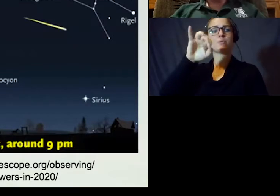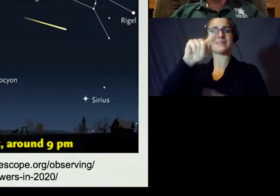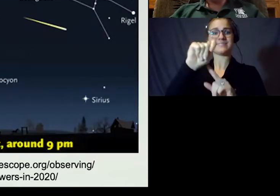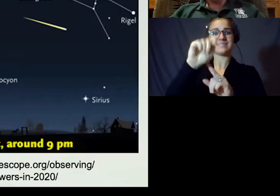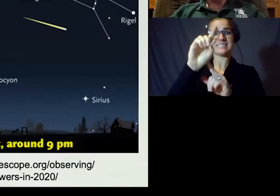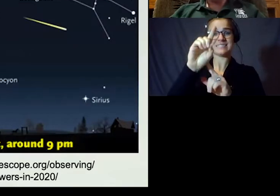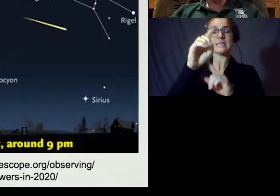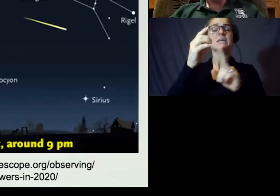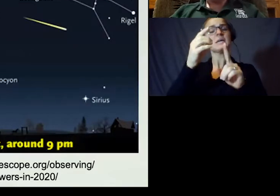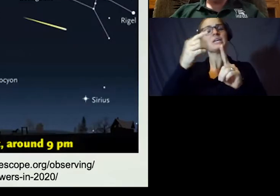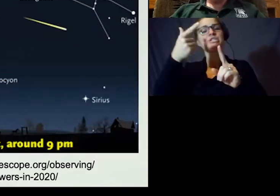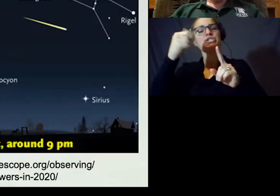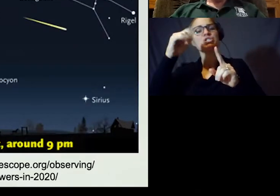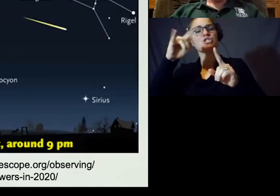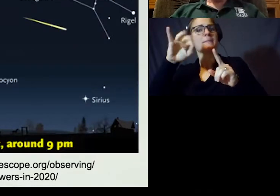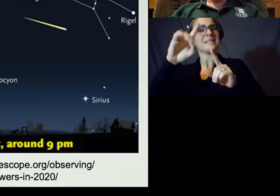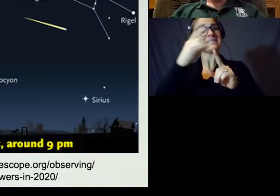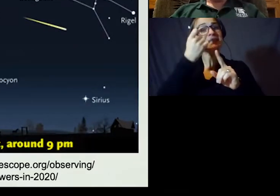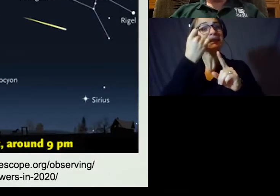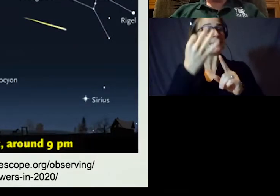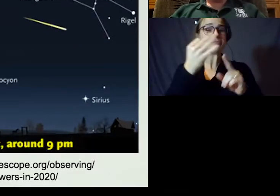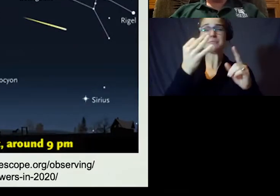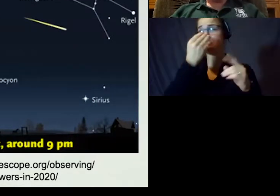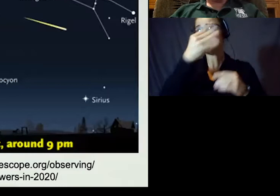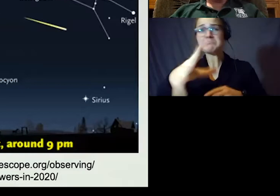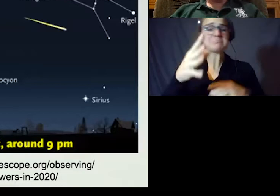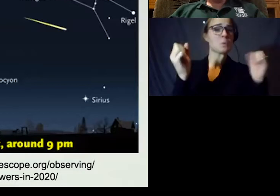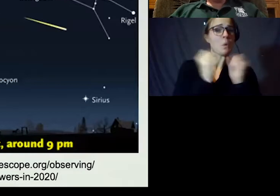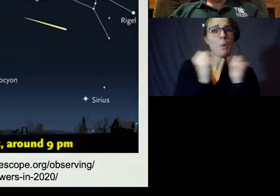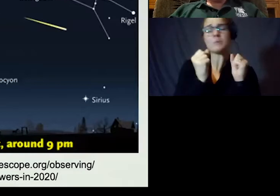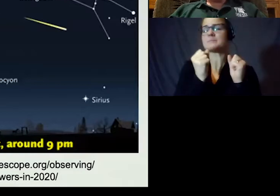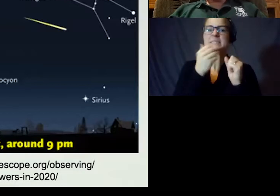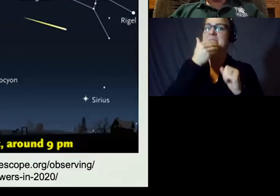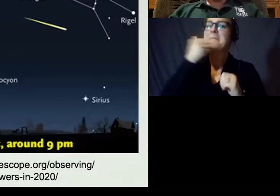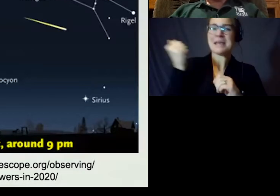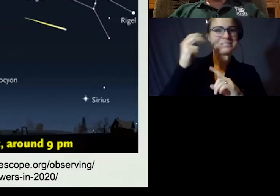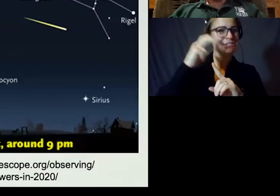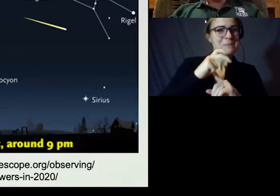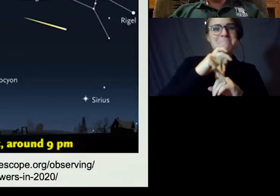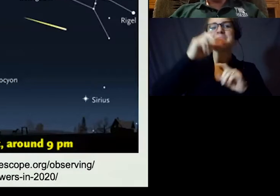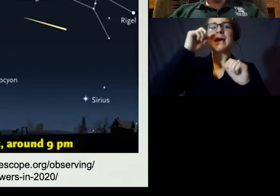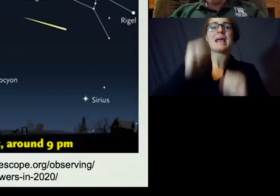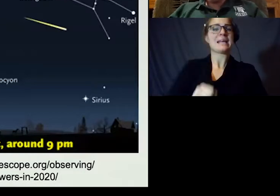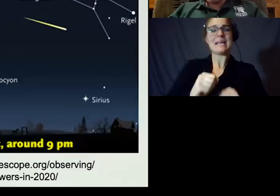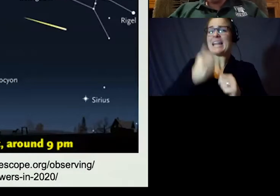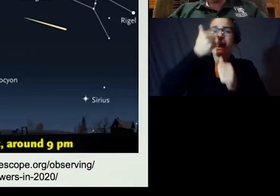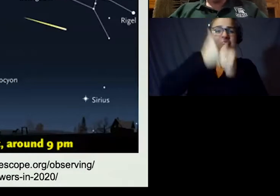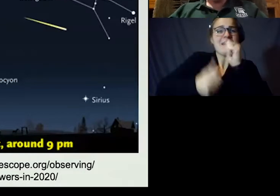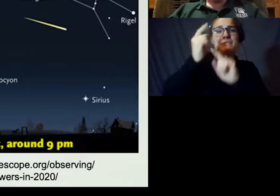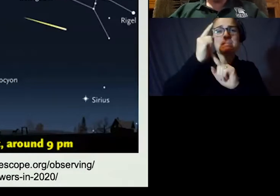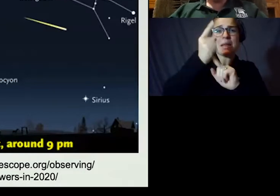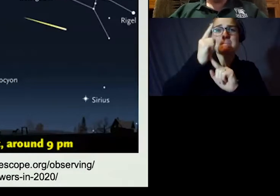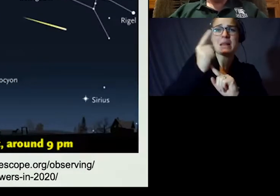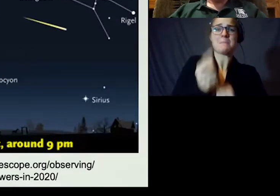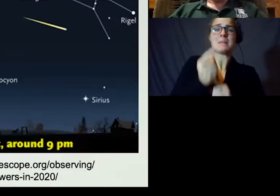because Perseids in the summer are warm, Geminids are the best of the year. They can have a meteor a minute, which is a shower.